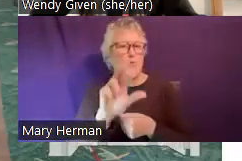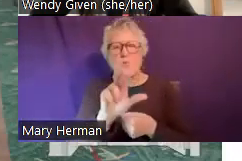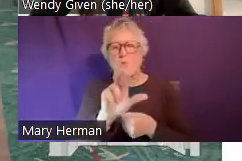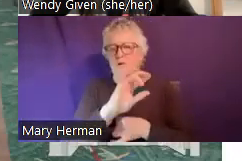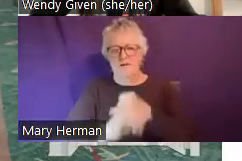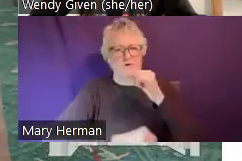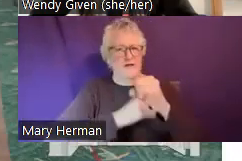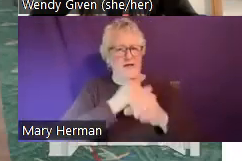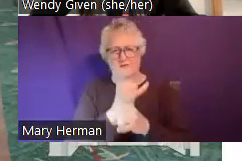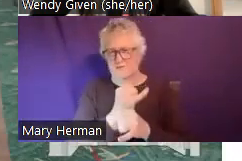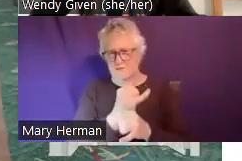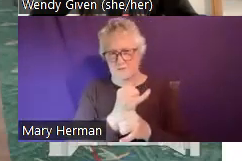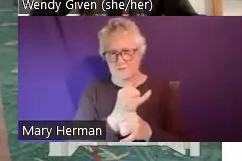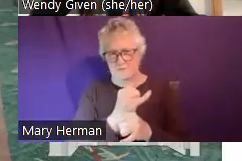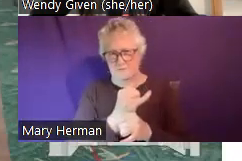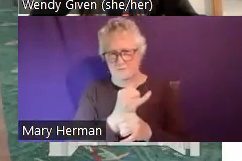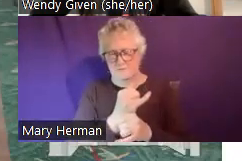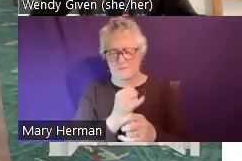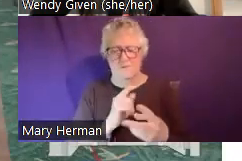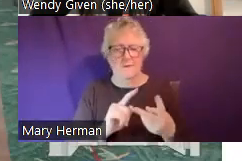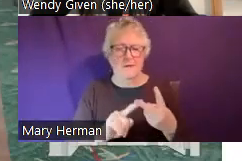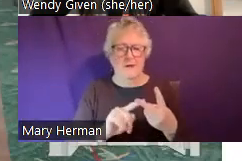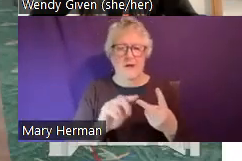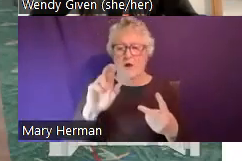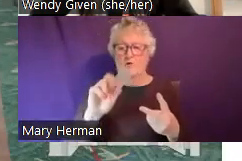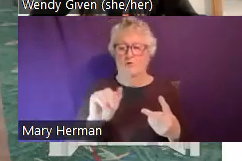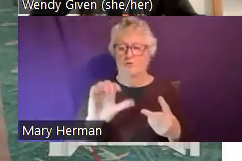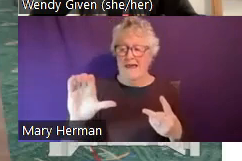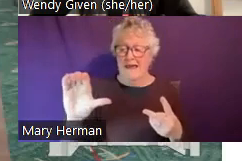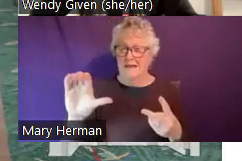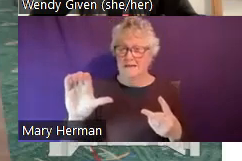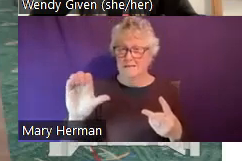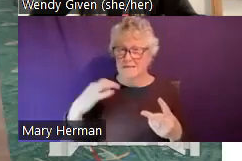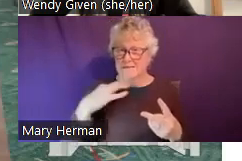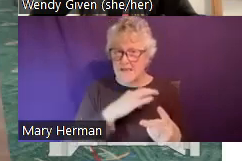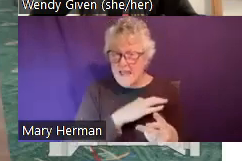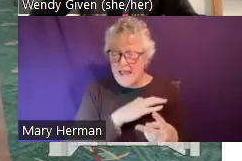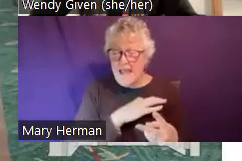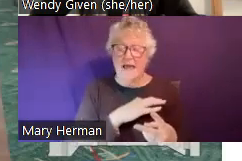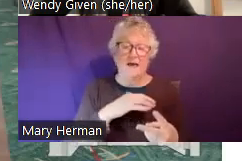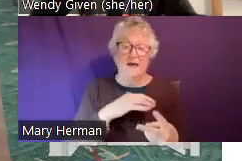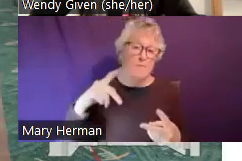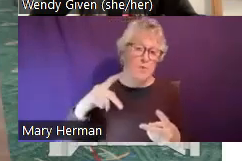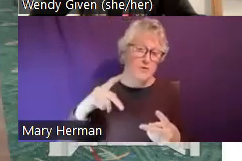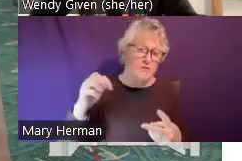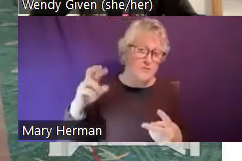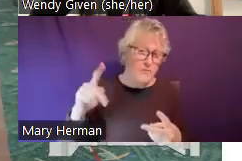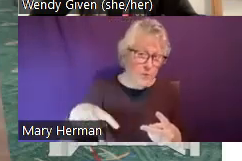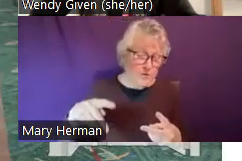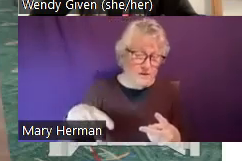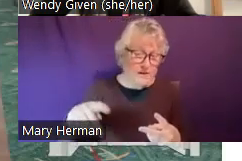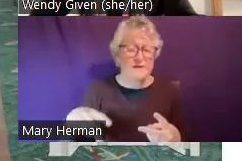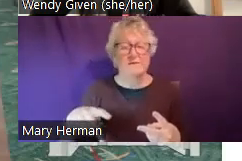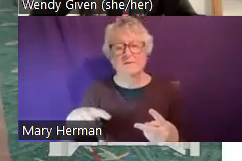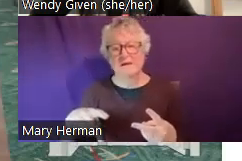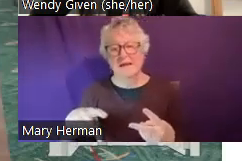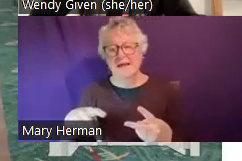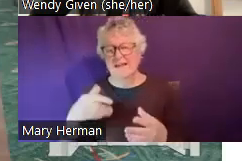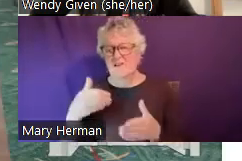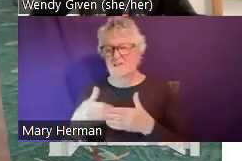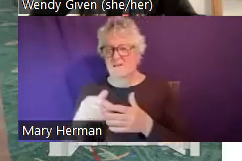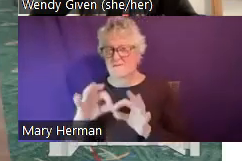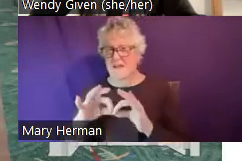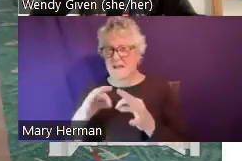And of course, RAC staff, the selection panel, the Port of Portland employees and their immediate families are not eligible to apply.